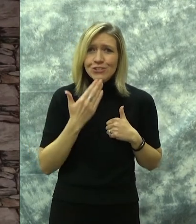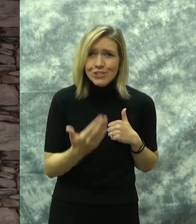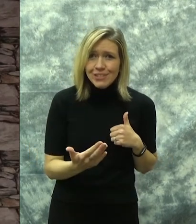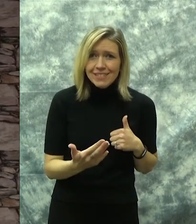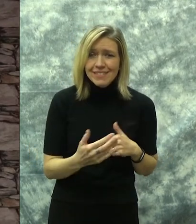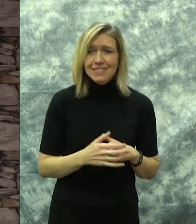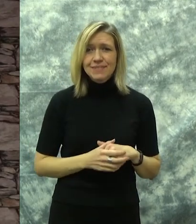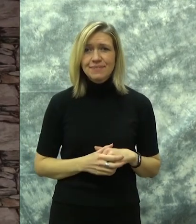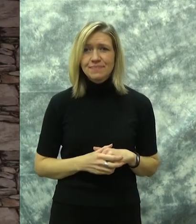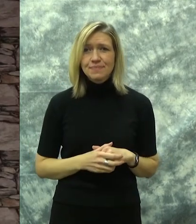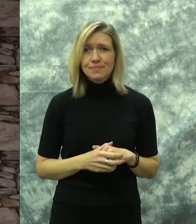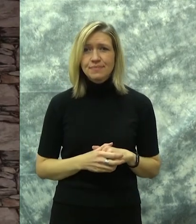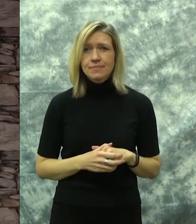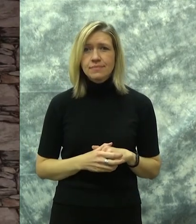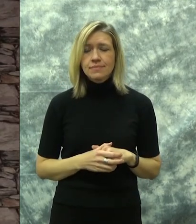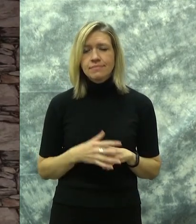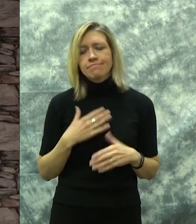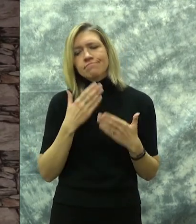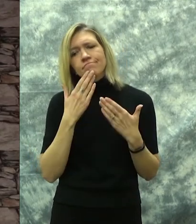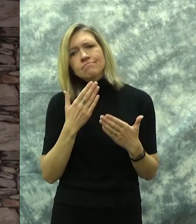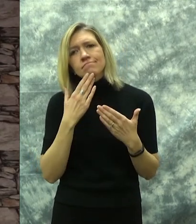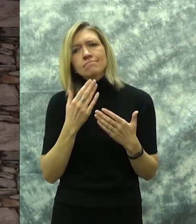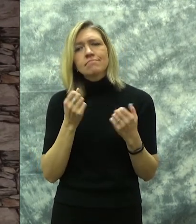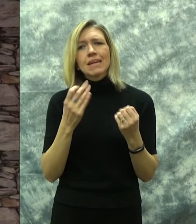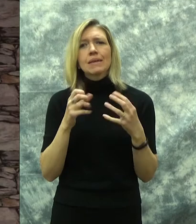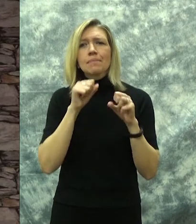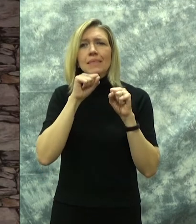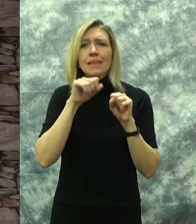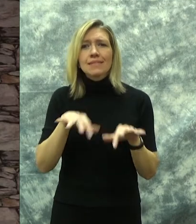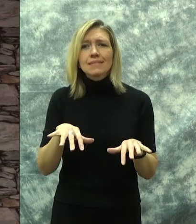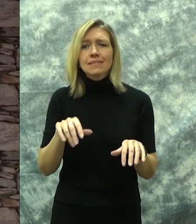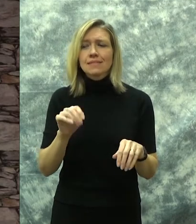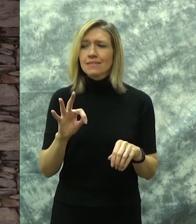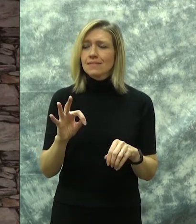So I give thanks for the blessings of this day, for